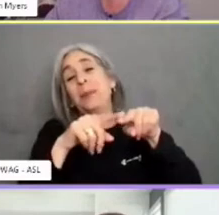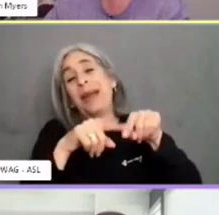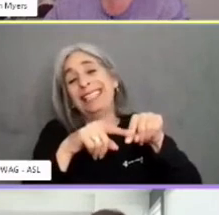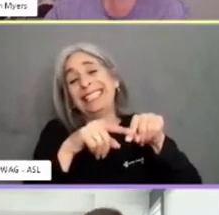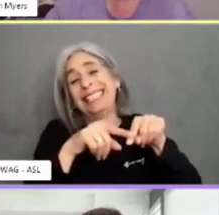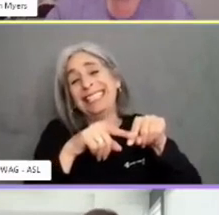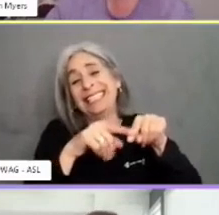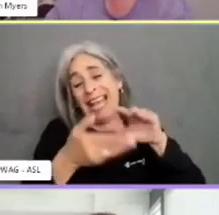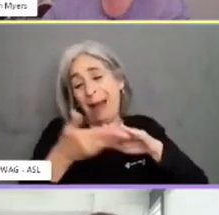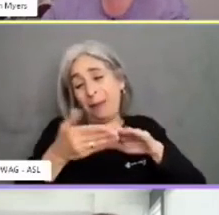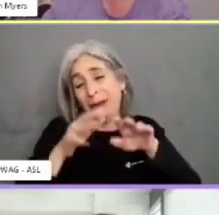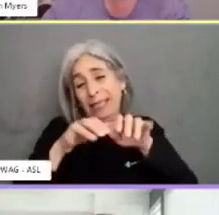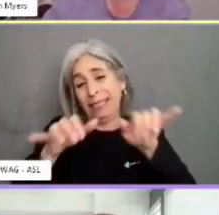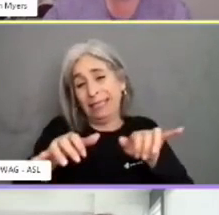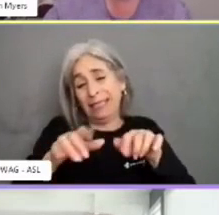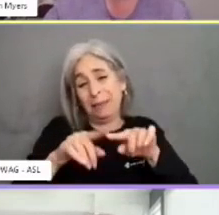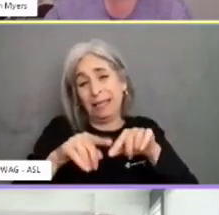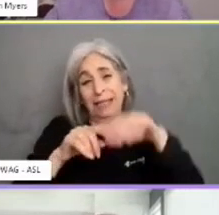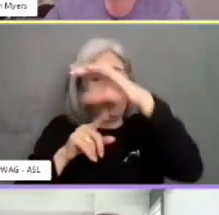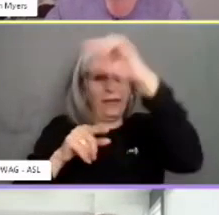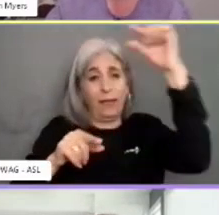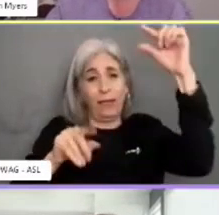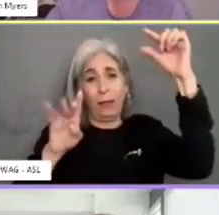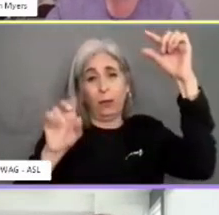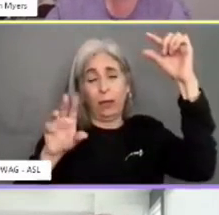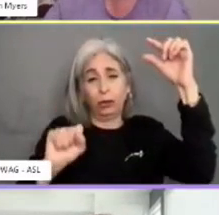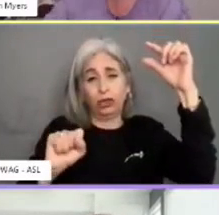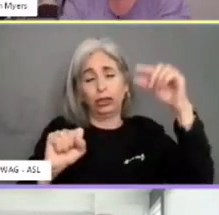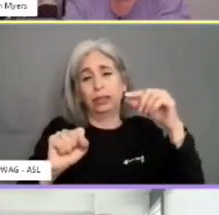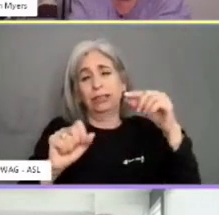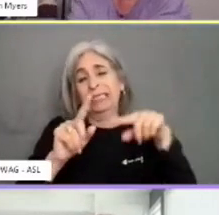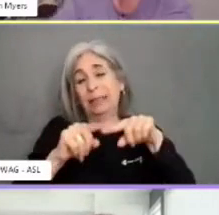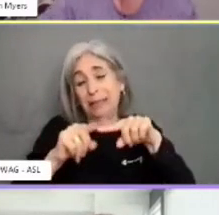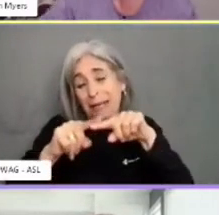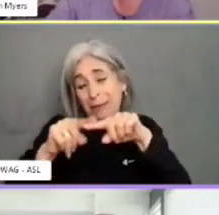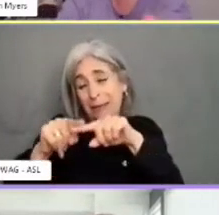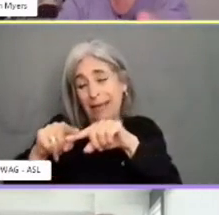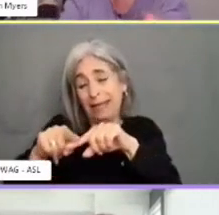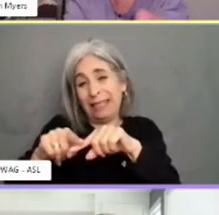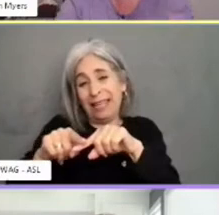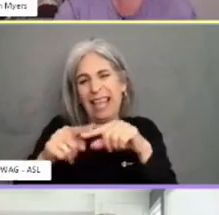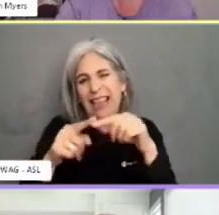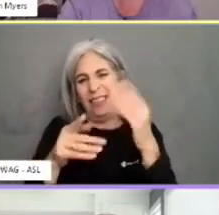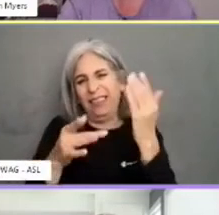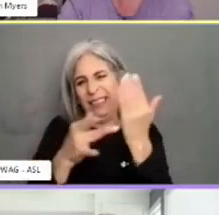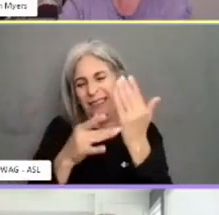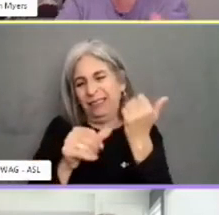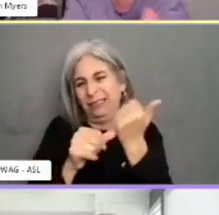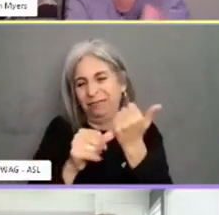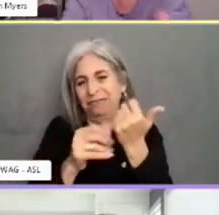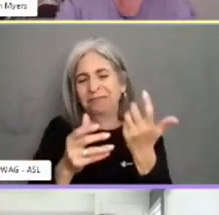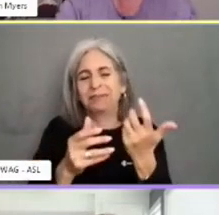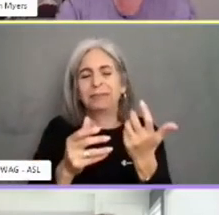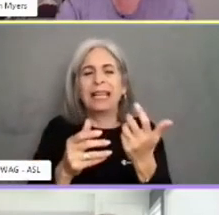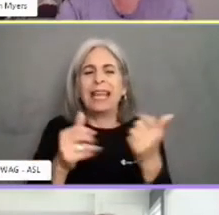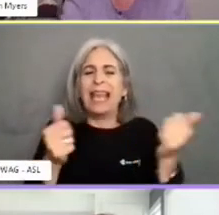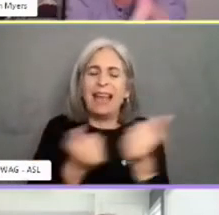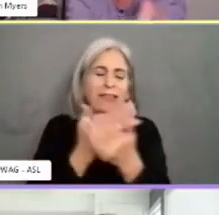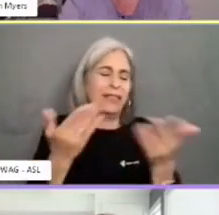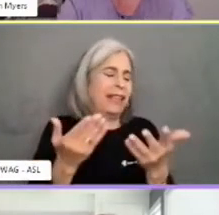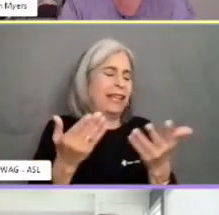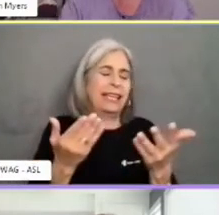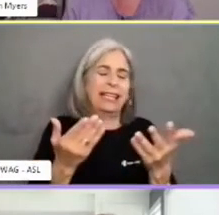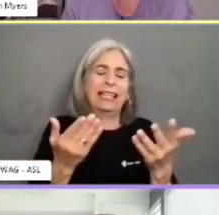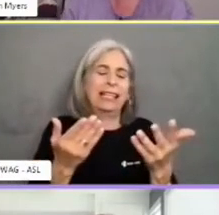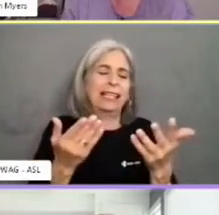system. It depends on the browser. It depends on the assistive technology you're using, right? So please keep that in mind in everything I say. Massive grain of salt.